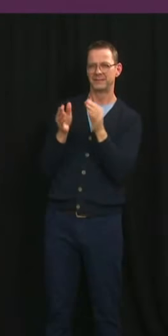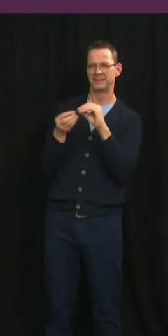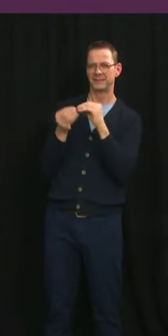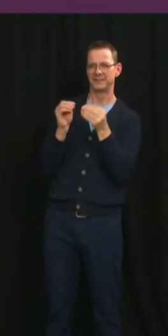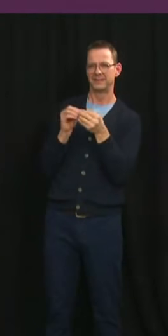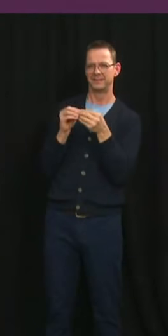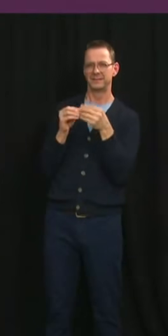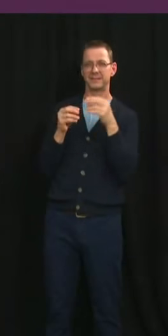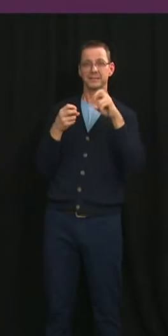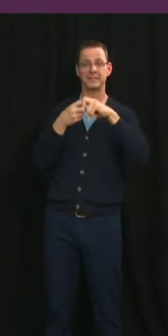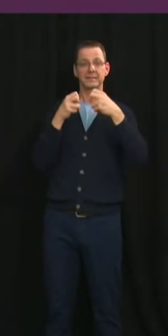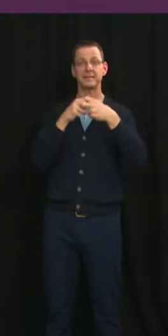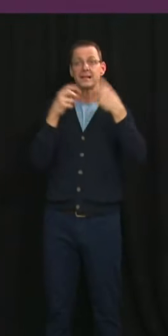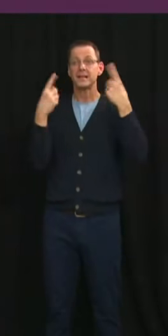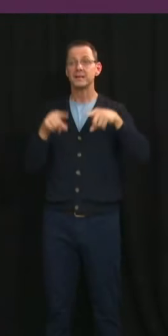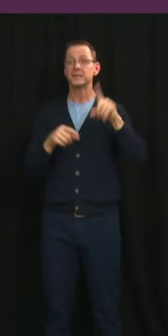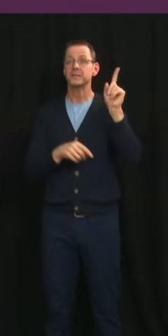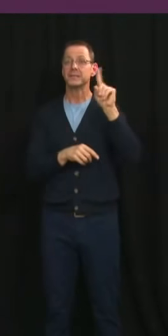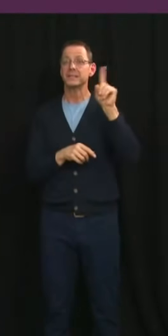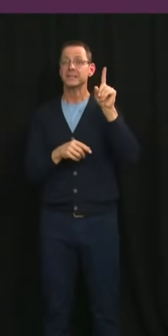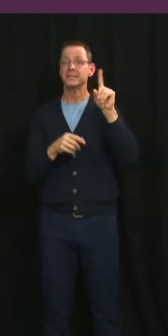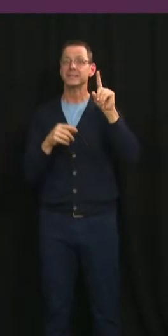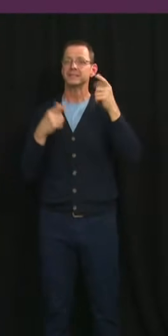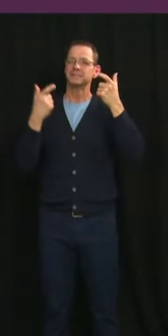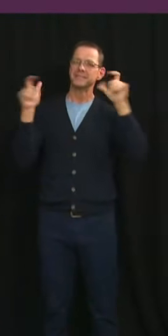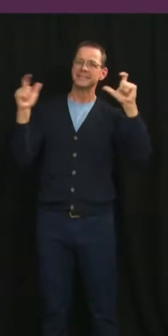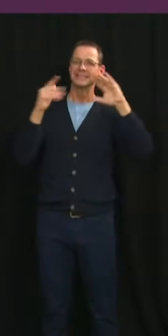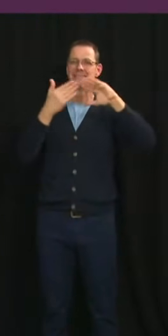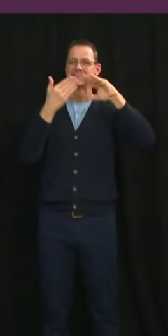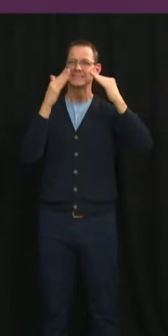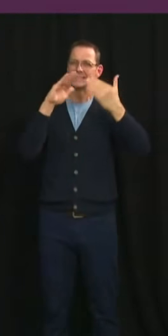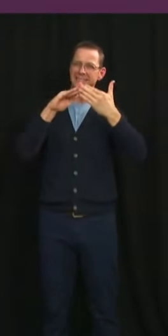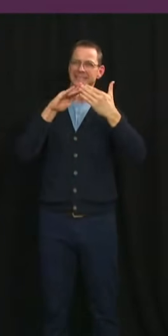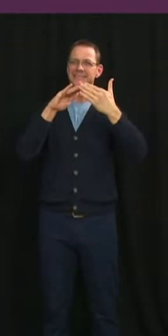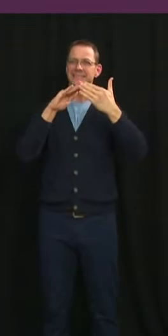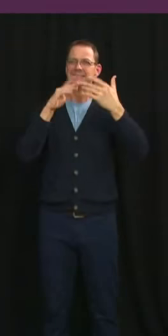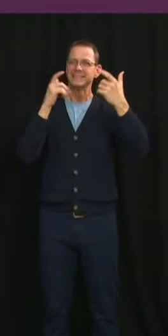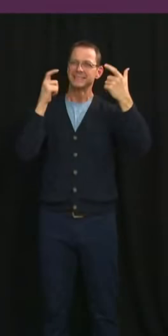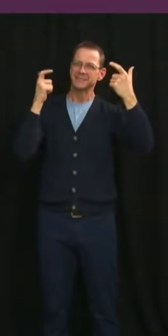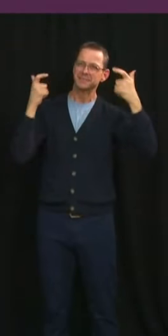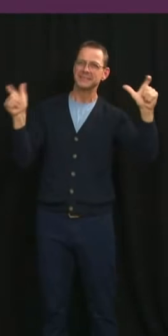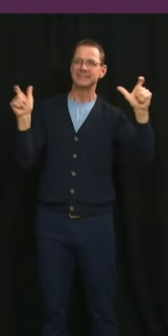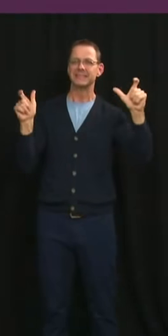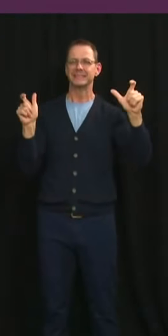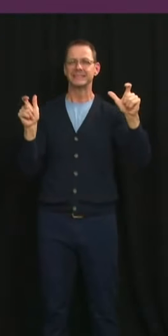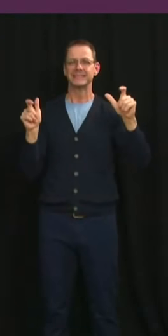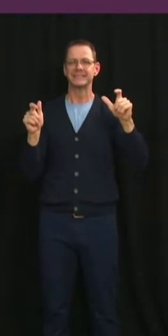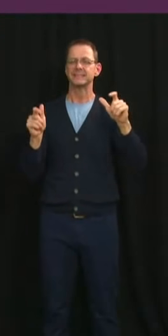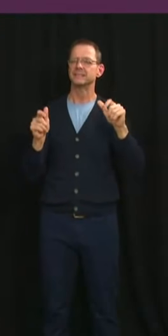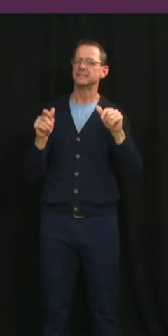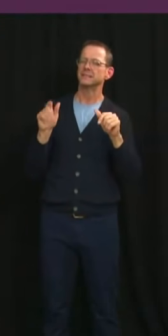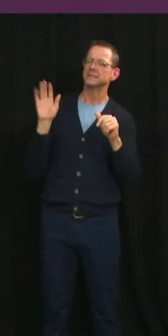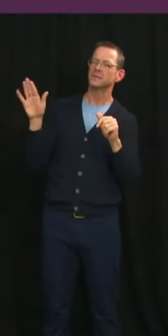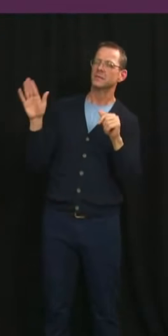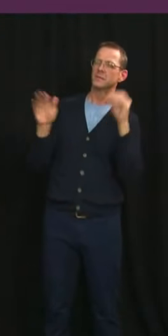the P1 cases in Edson, Hinton, and Drayton Valley, even with respect to patient confidentiality.